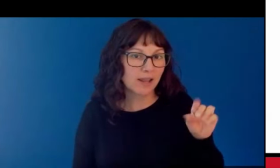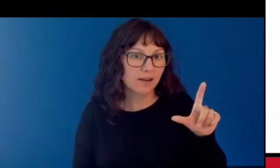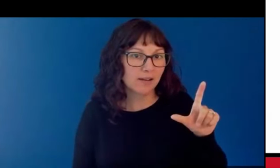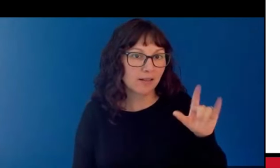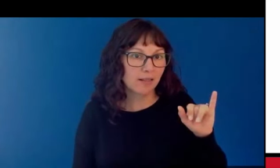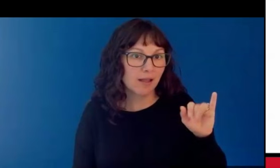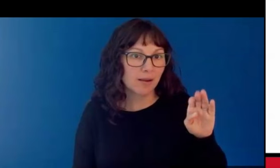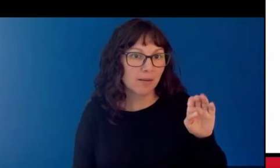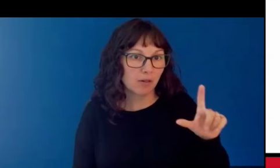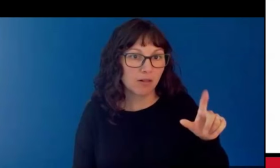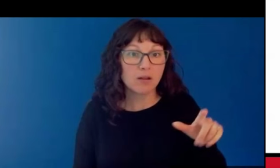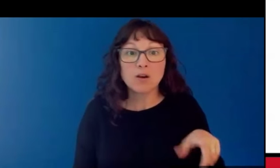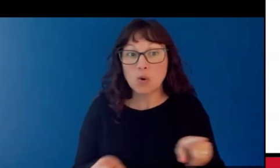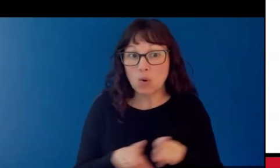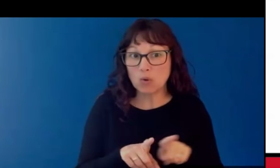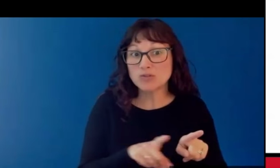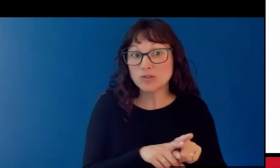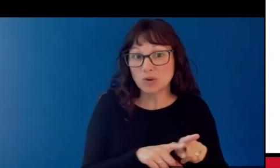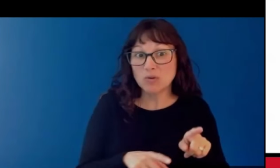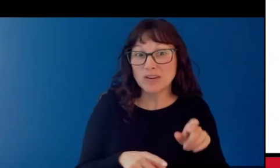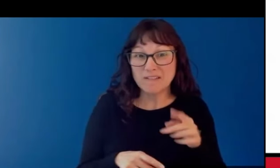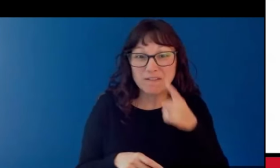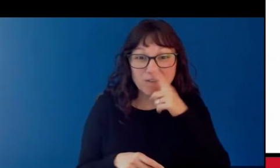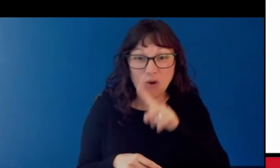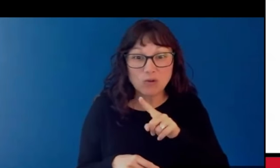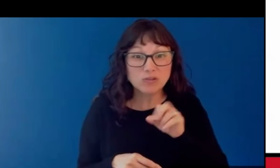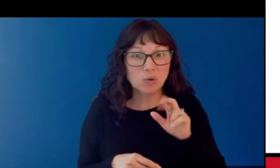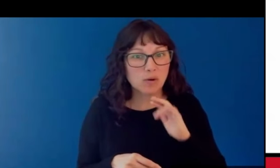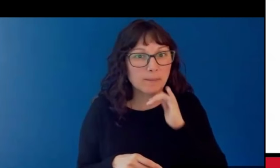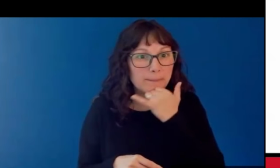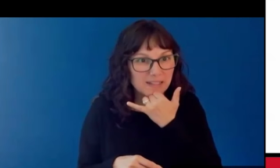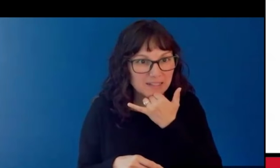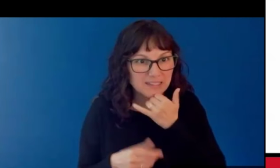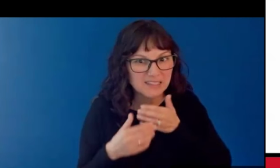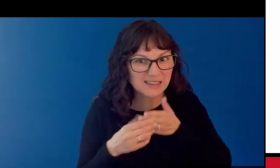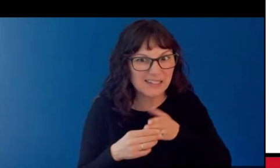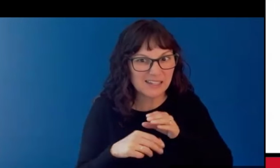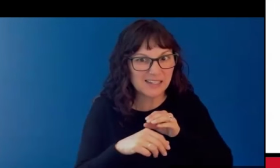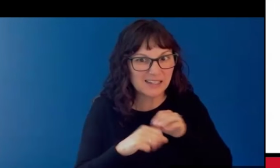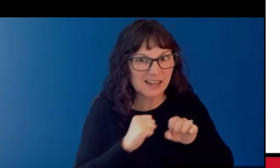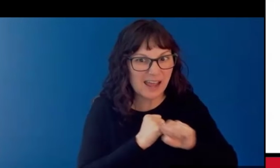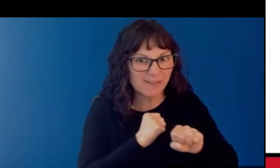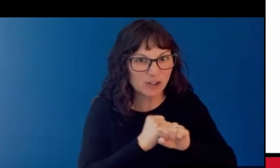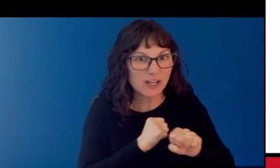the harm caused by false or misleading advertising. That's a pretty big bucket.